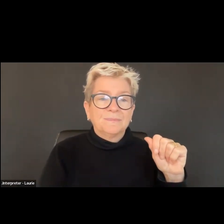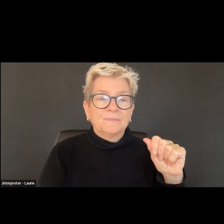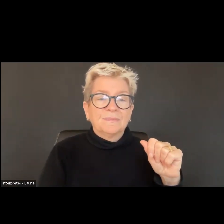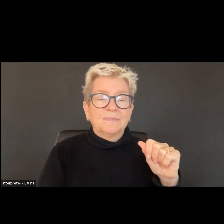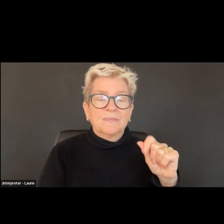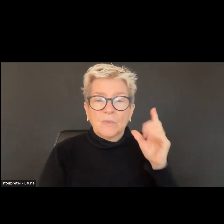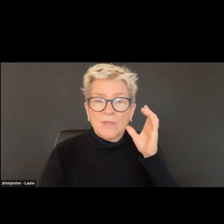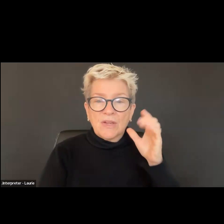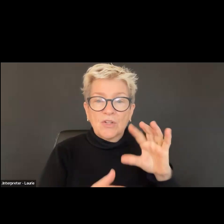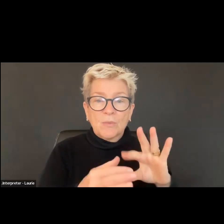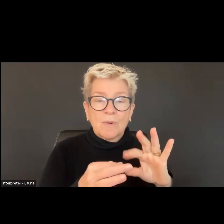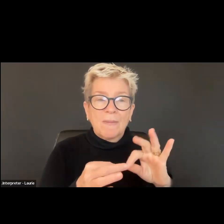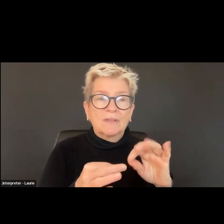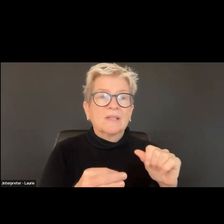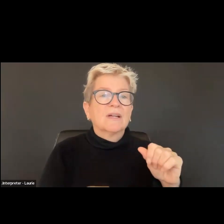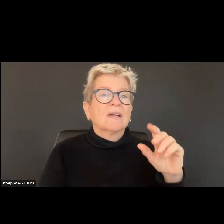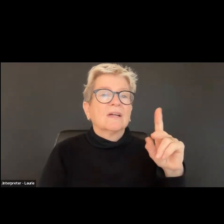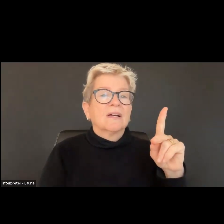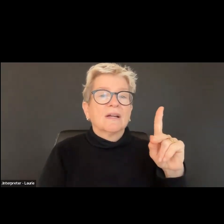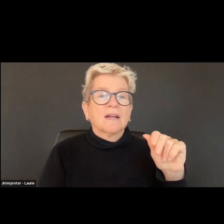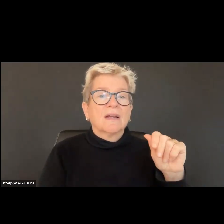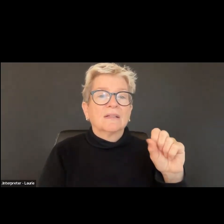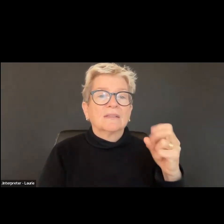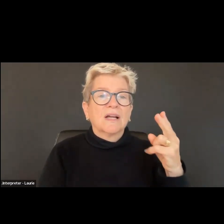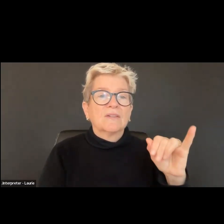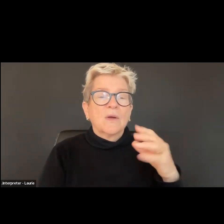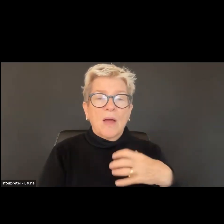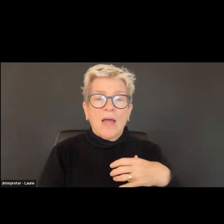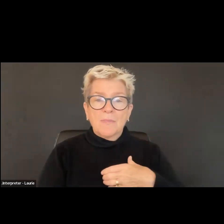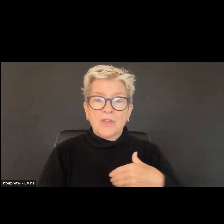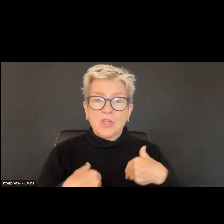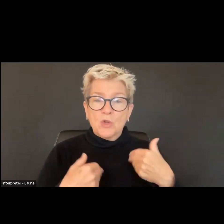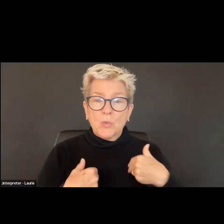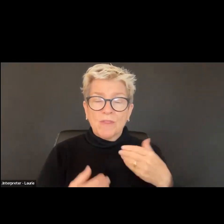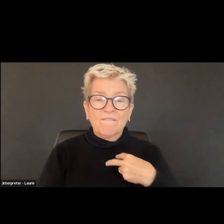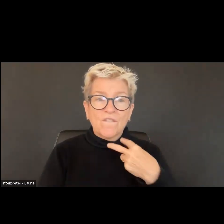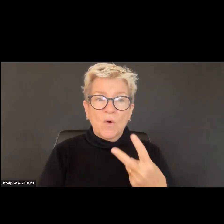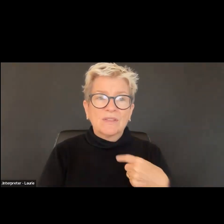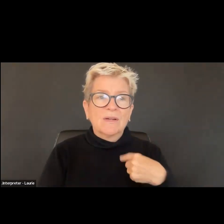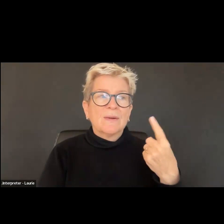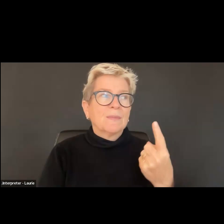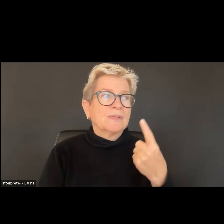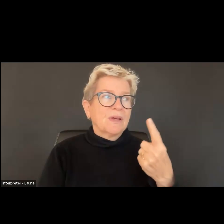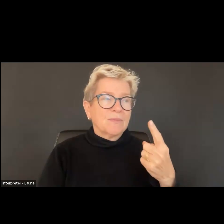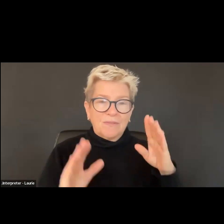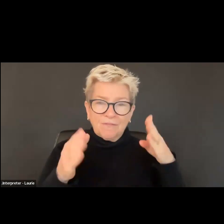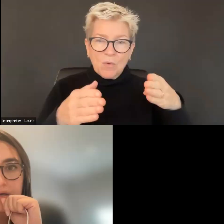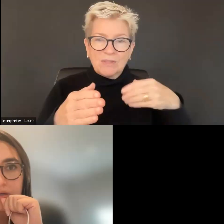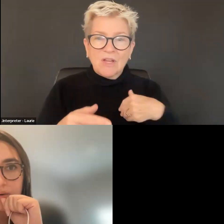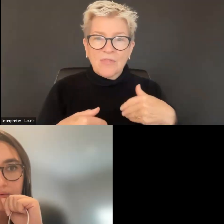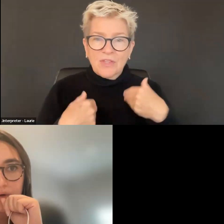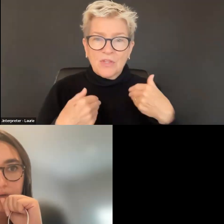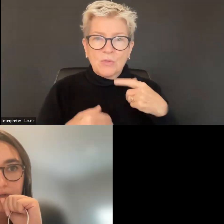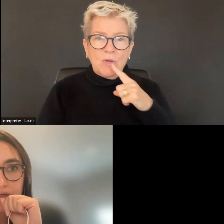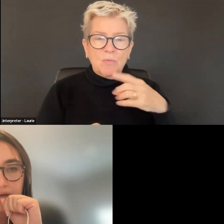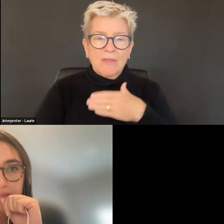remarks. Kashi. Thank you. I'm the youth voice on this group, so I'm always going to have something to say related to youth, and I appreciate that you